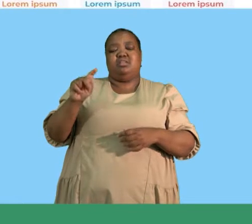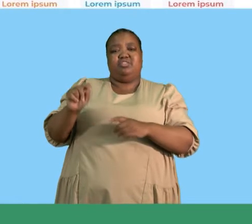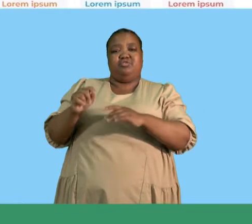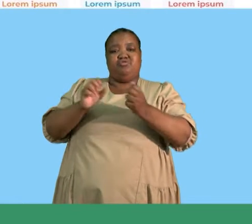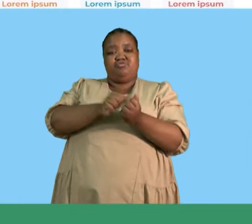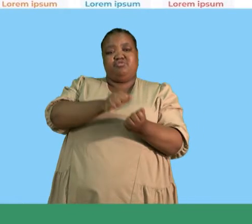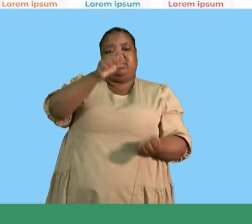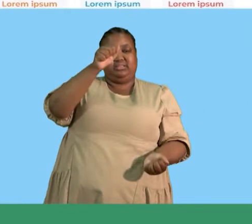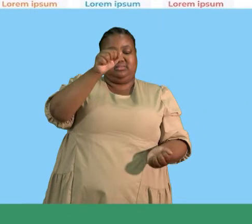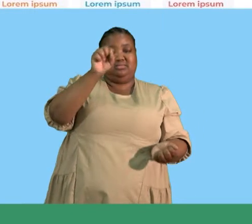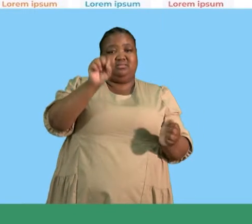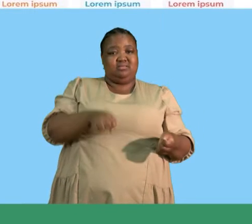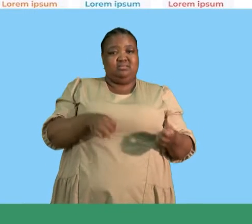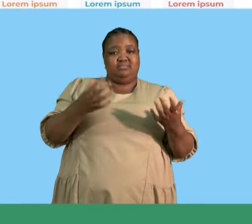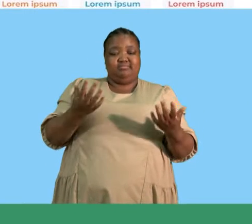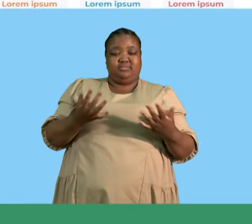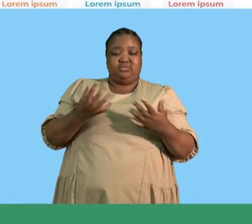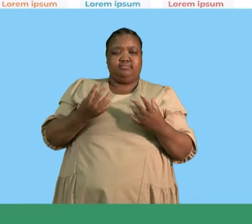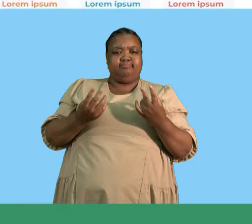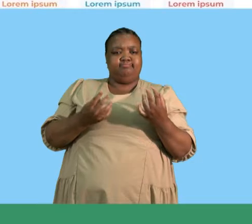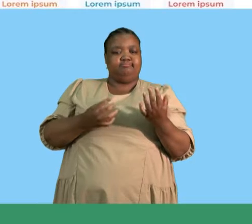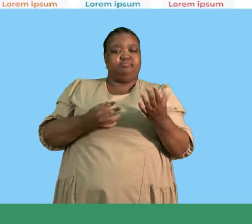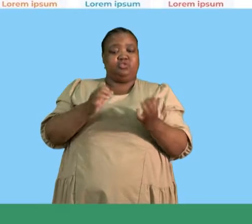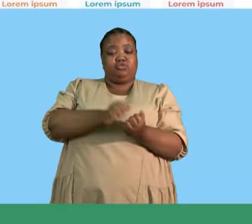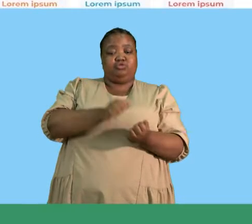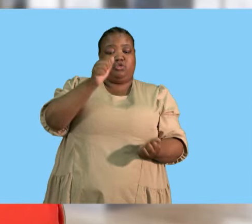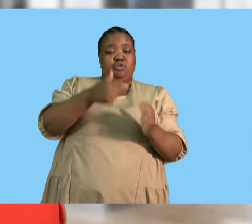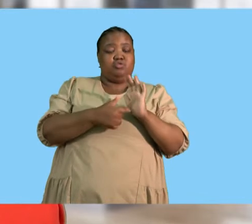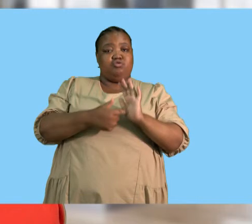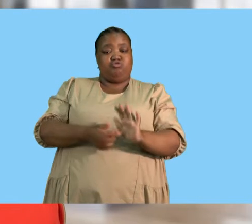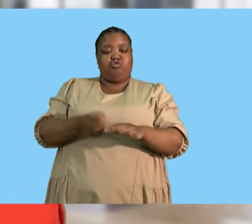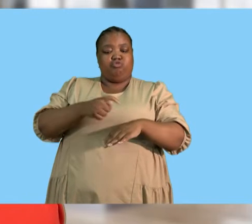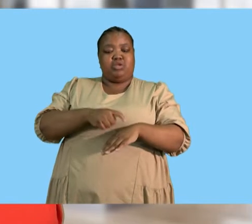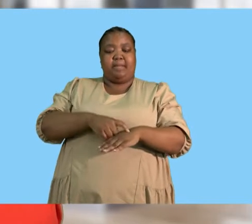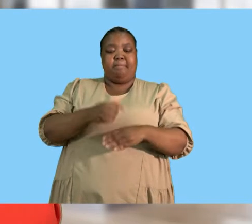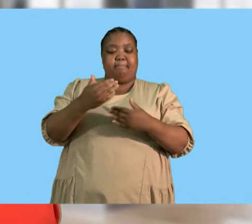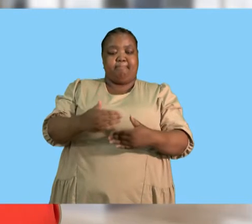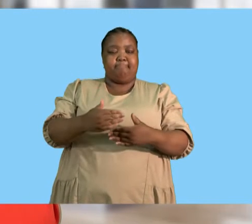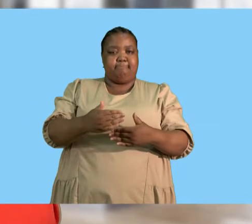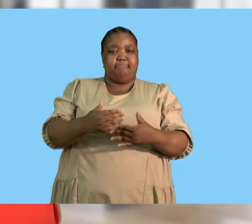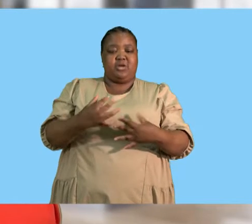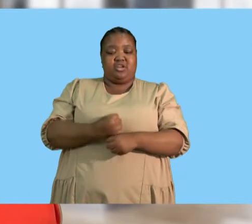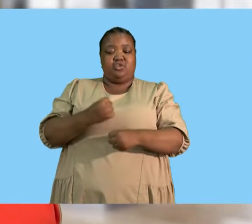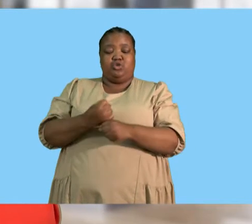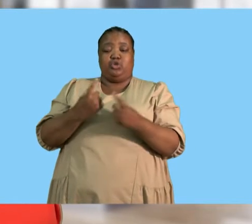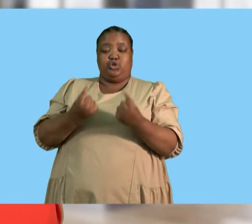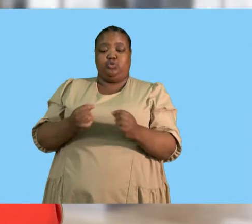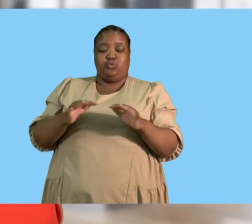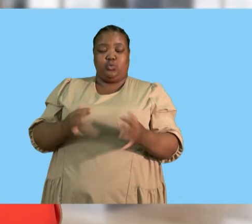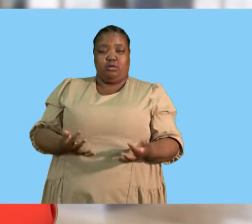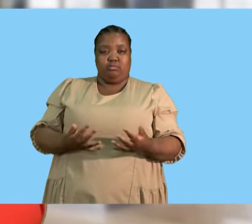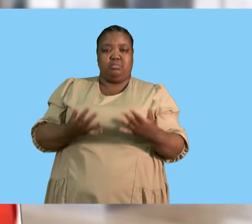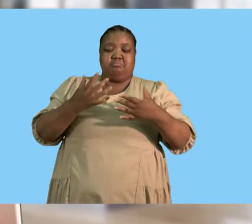a visual timeline on how tasks are scheduled. So this makes it easier for the person that is planning